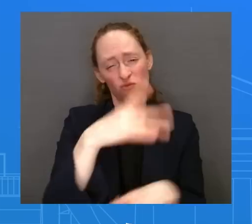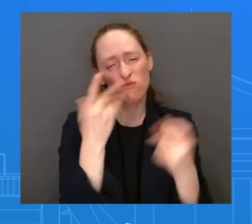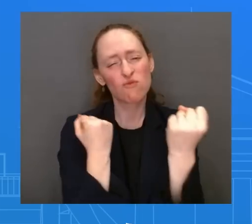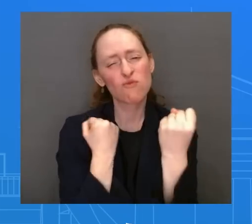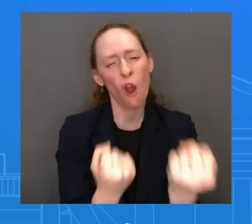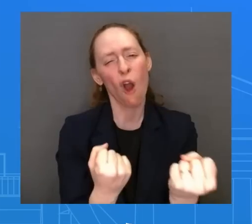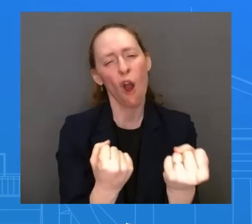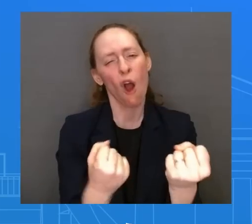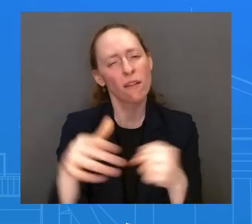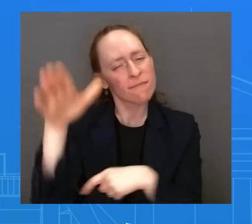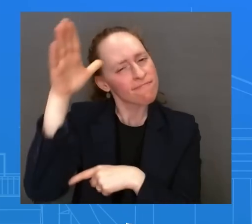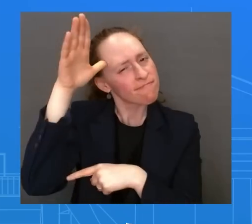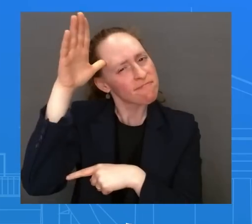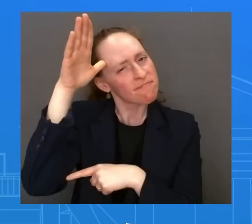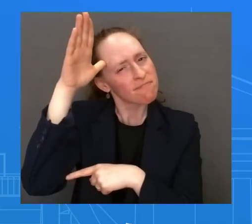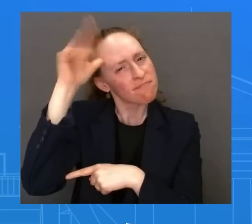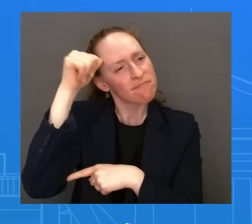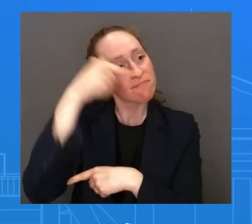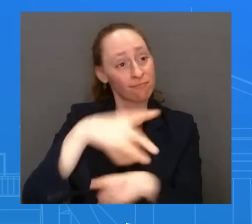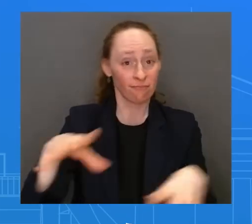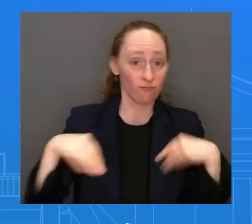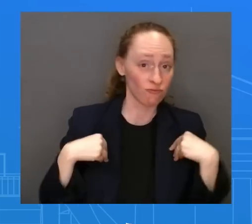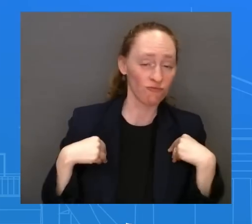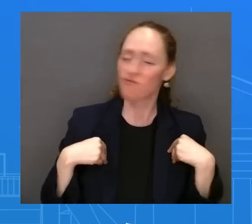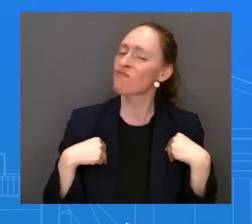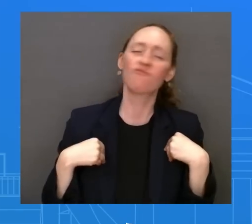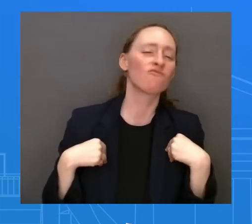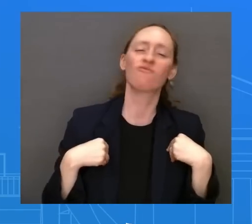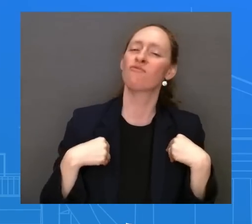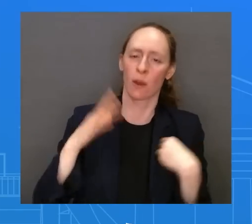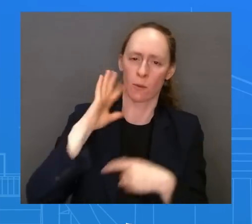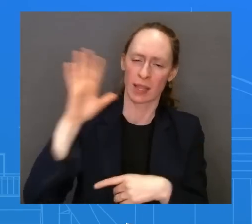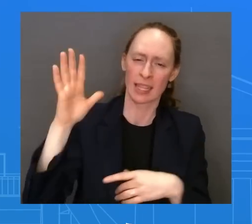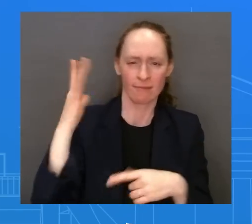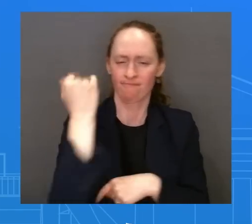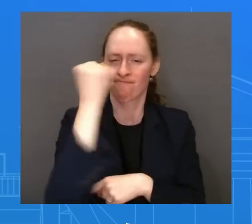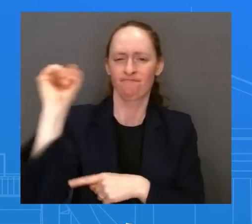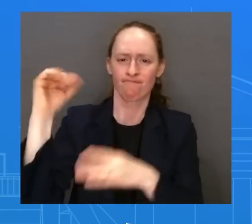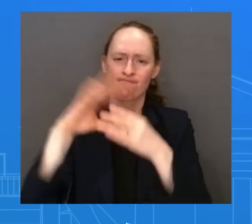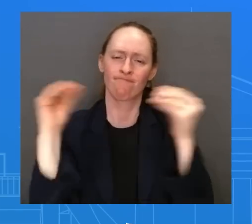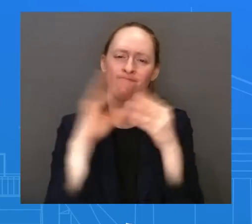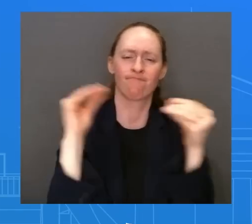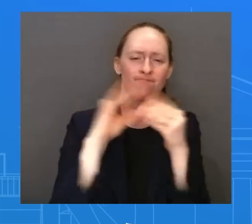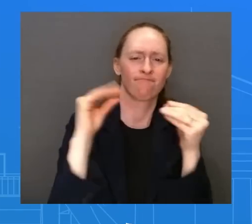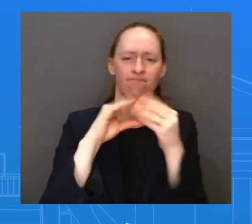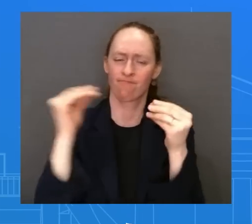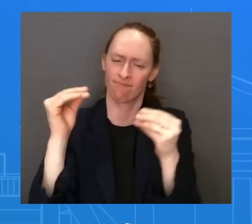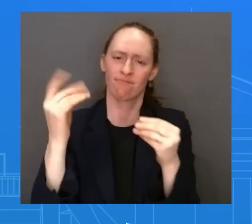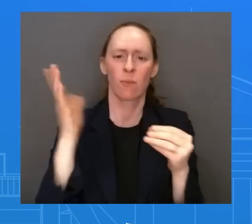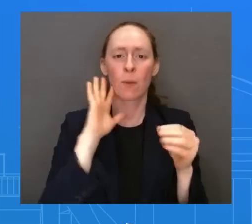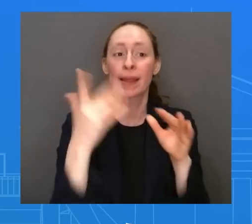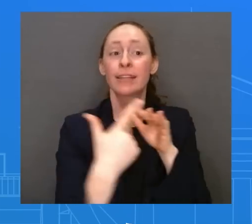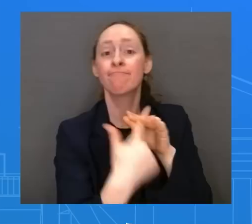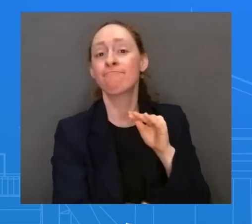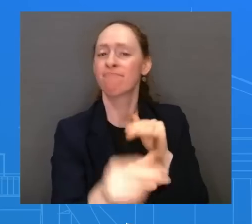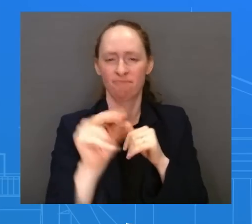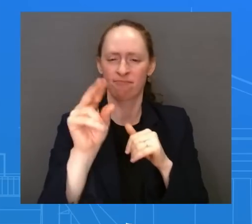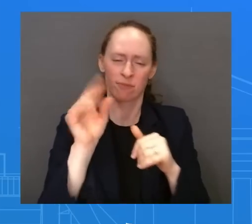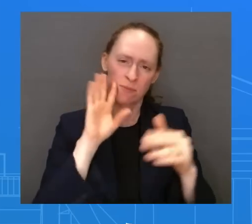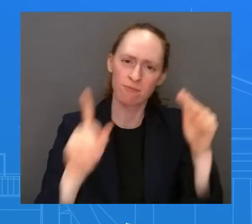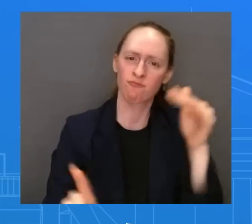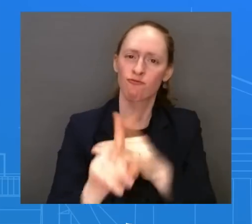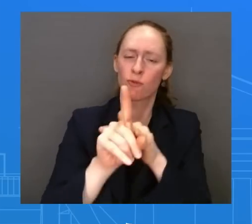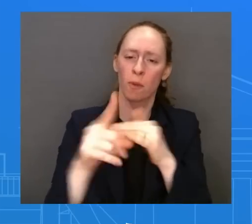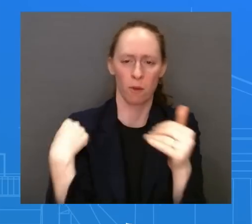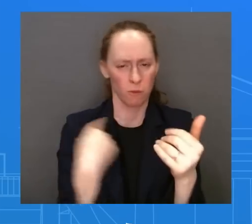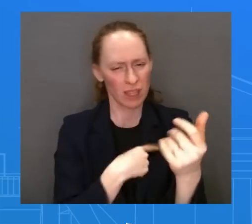and we have their back this Administration has their back we are so proud of the kids across this country who